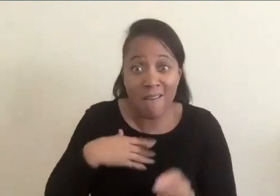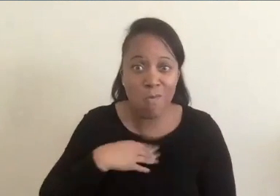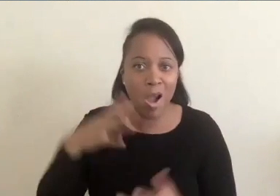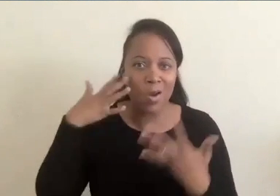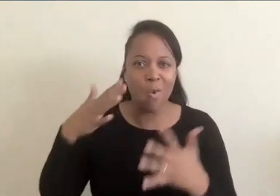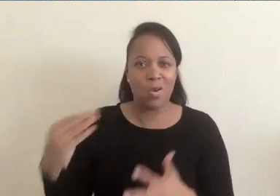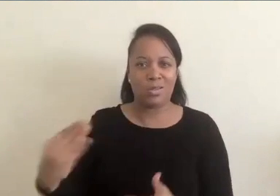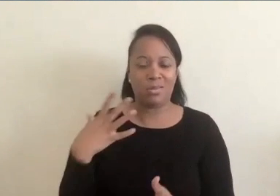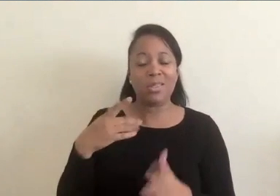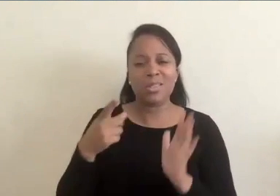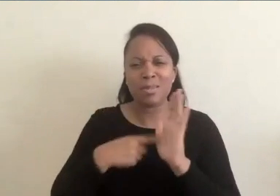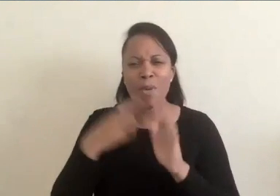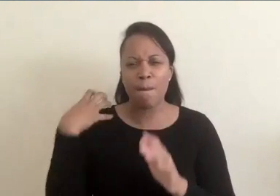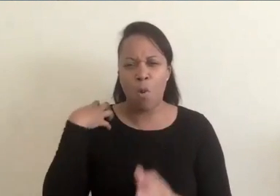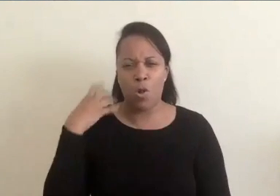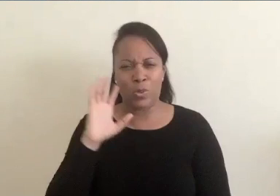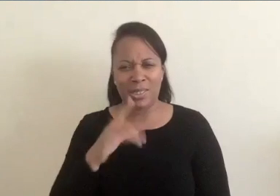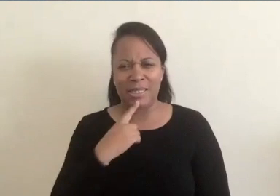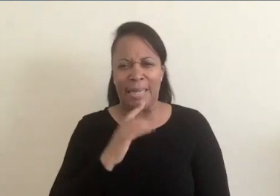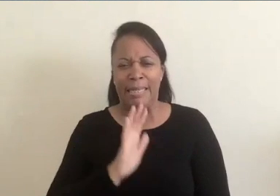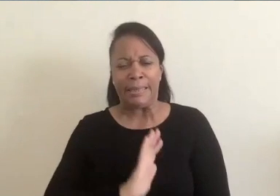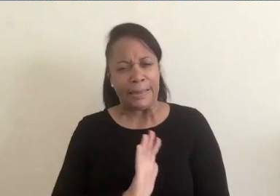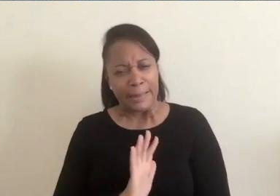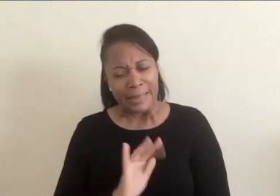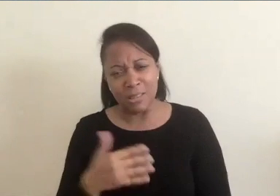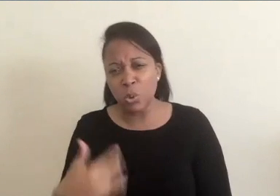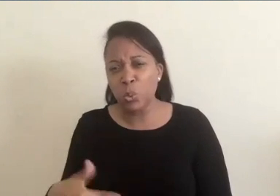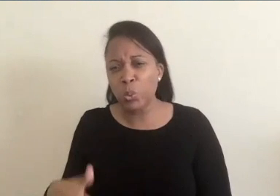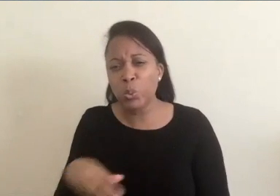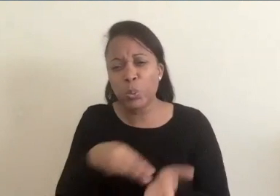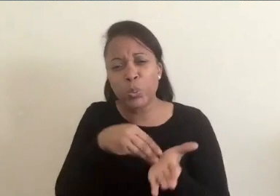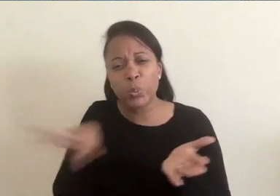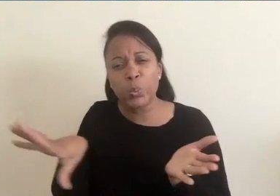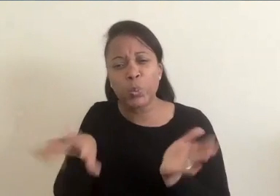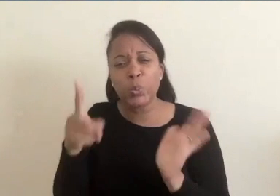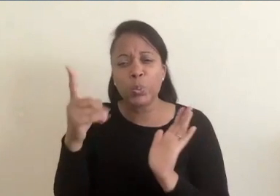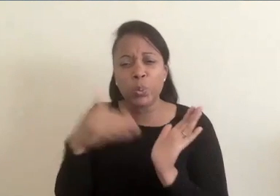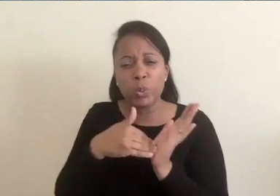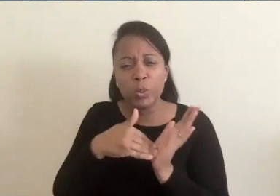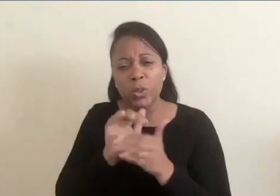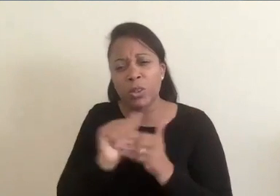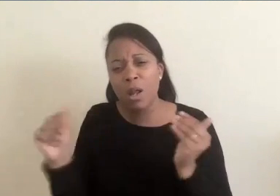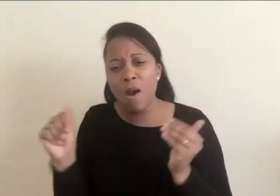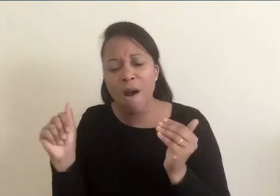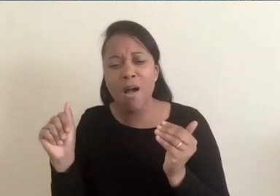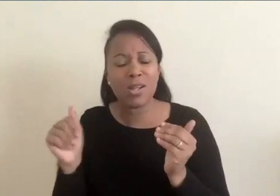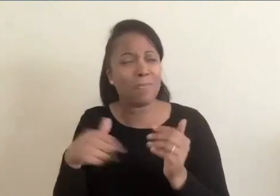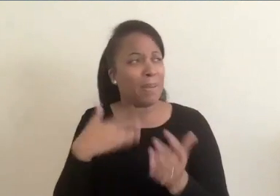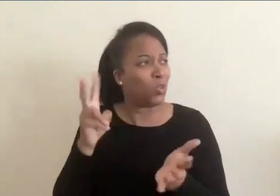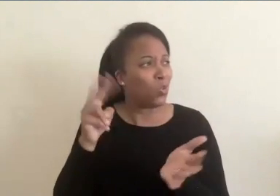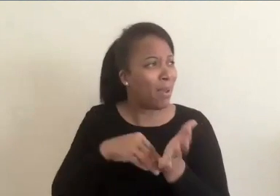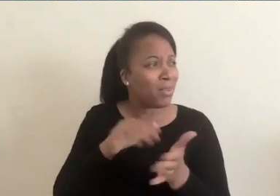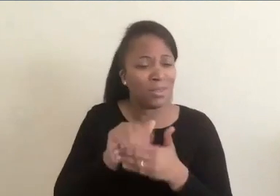is. And the employer will say, that's expensive. That's going to cost us $1,000. That's going to cost us